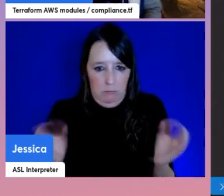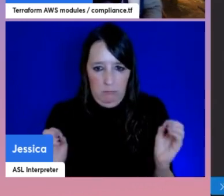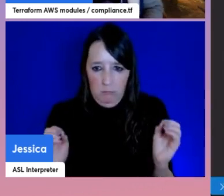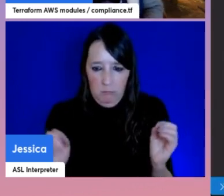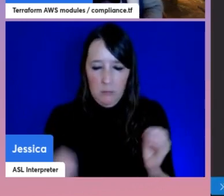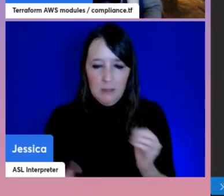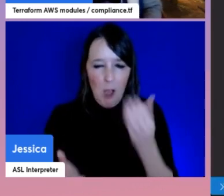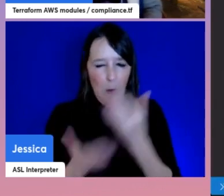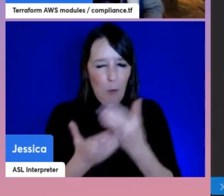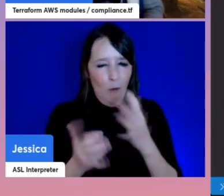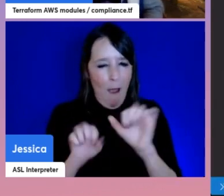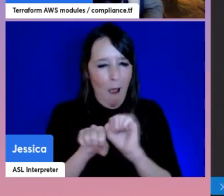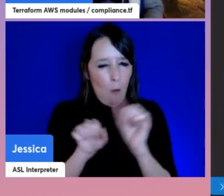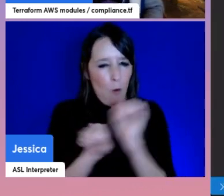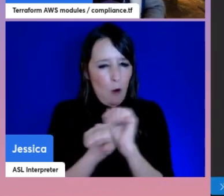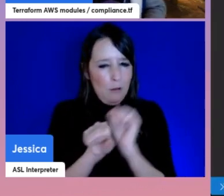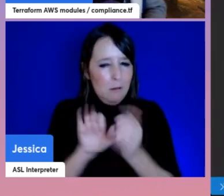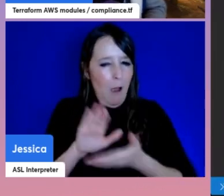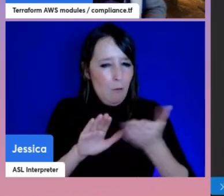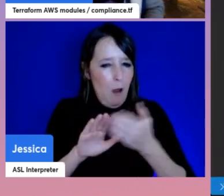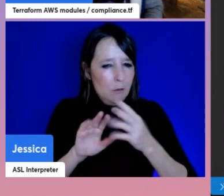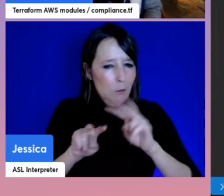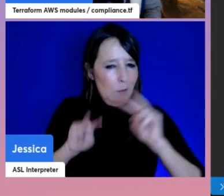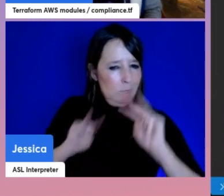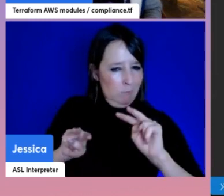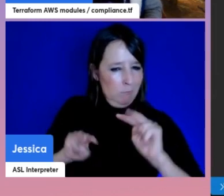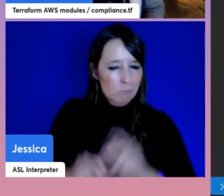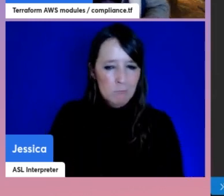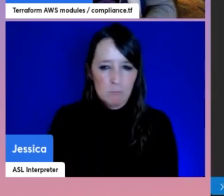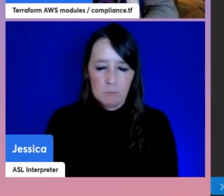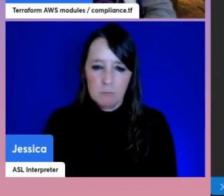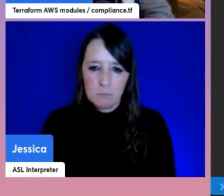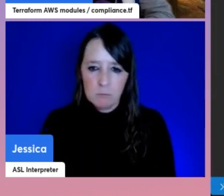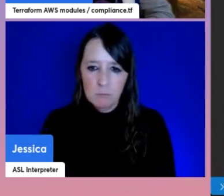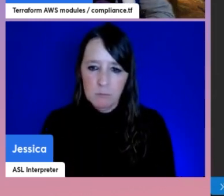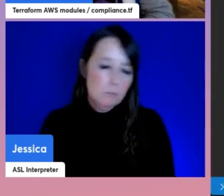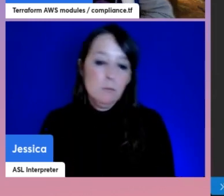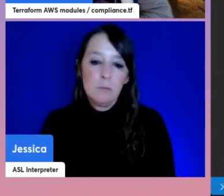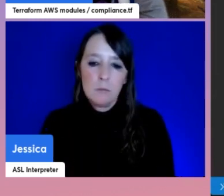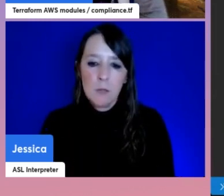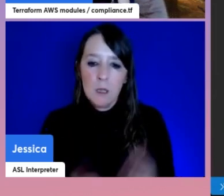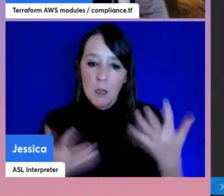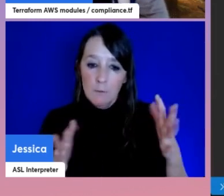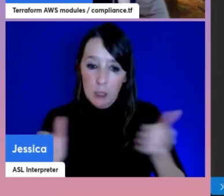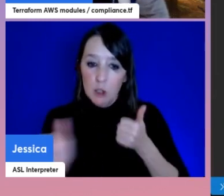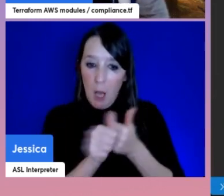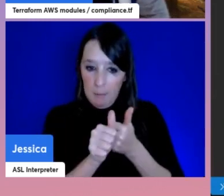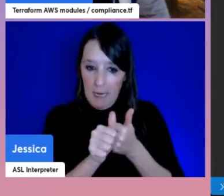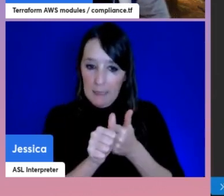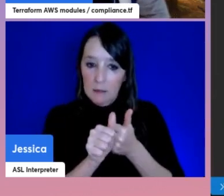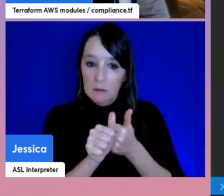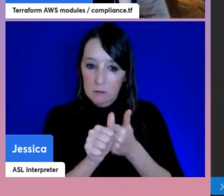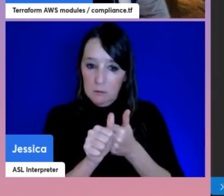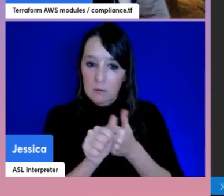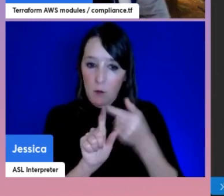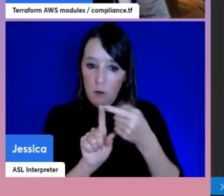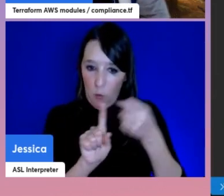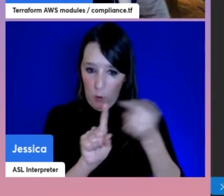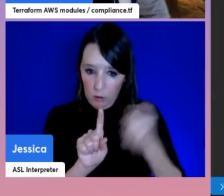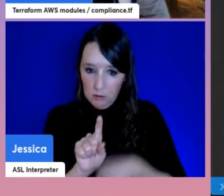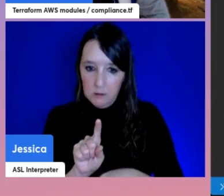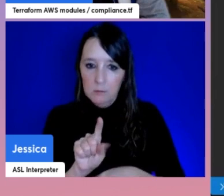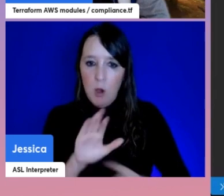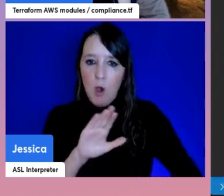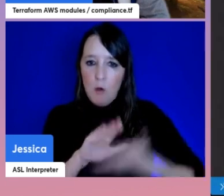works, let me run it now. I have updated source and I run Terraform init. And as you